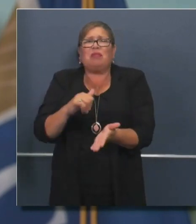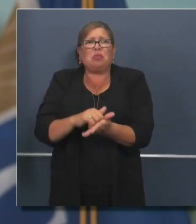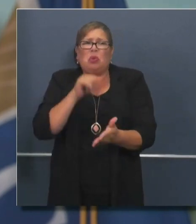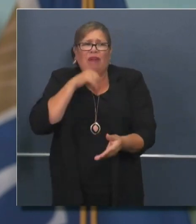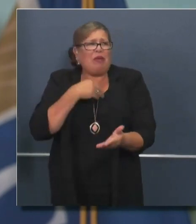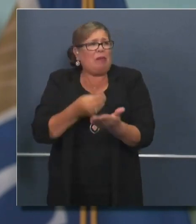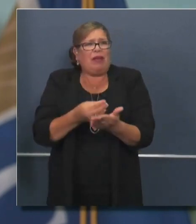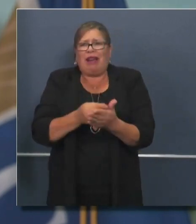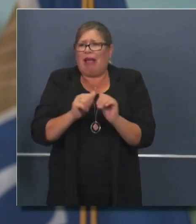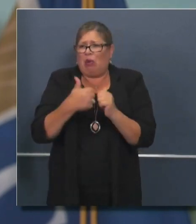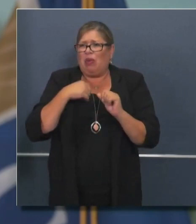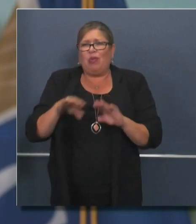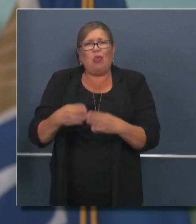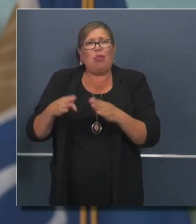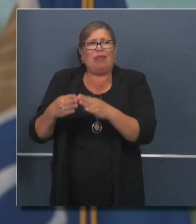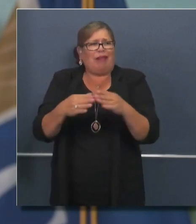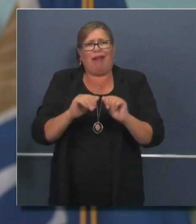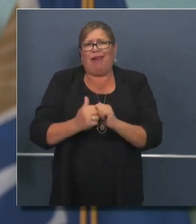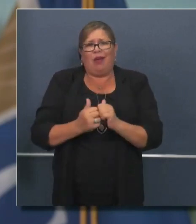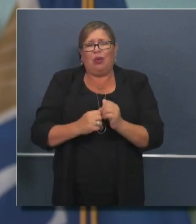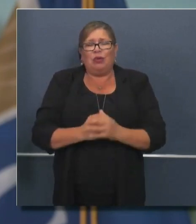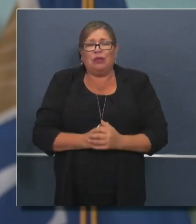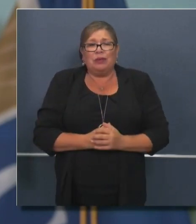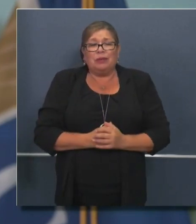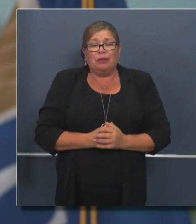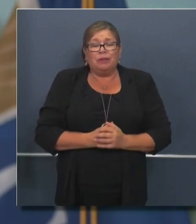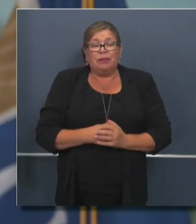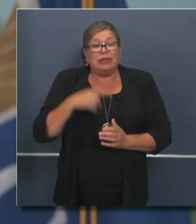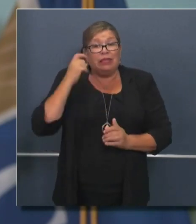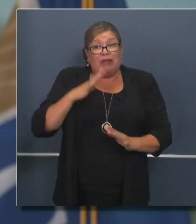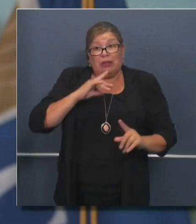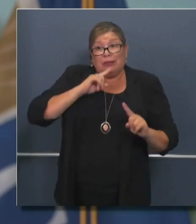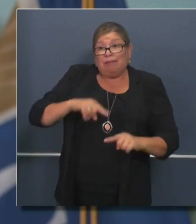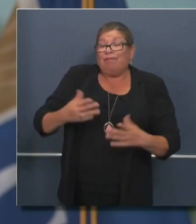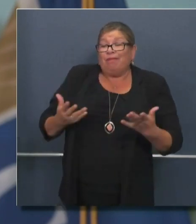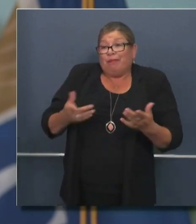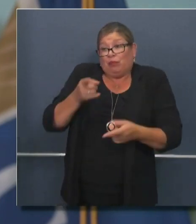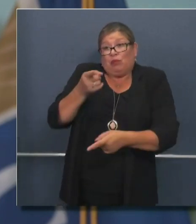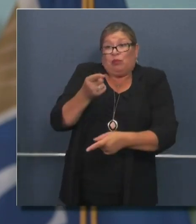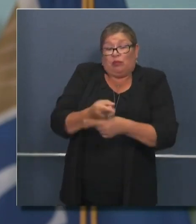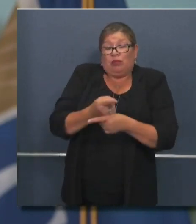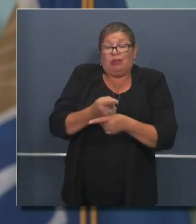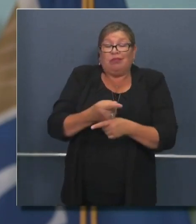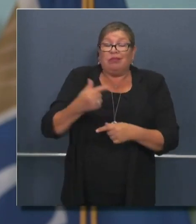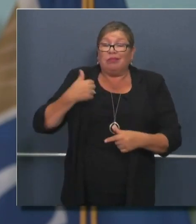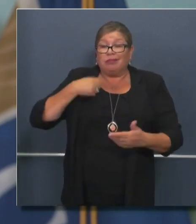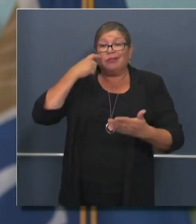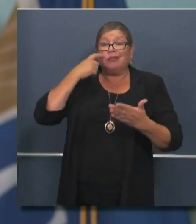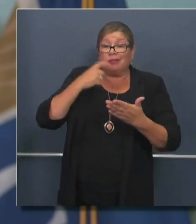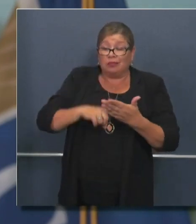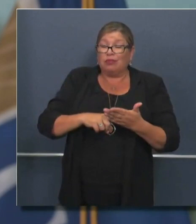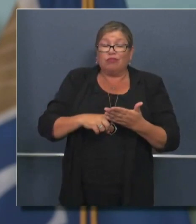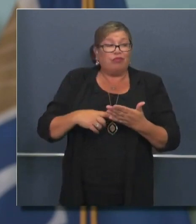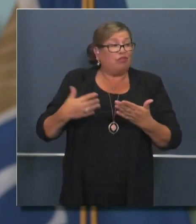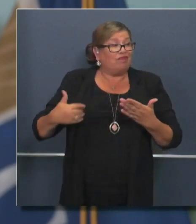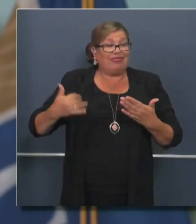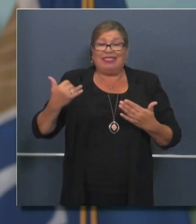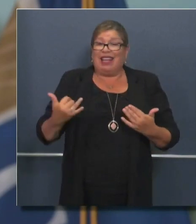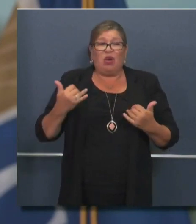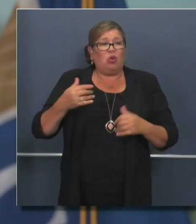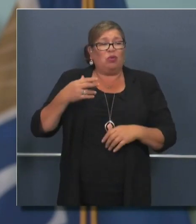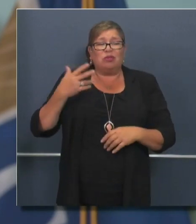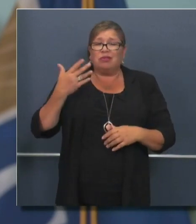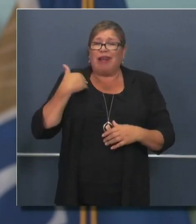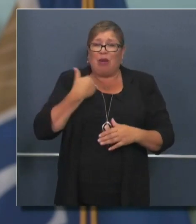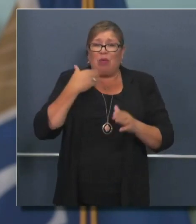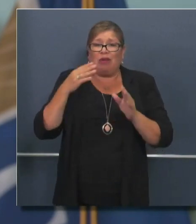moments. The budget has presented itself in historic terms, a $54.3 billion shortfall. Just 100